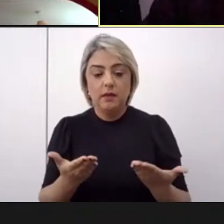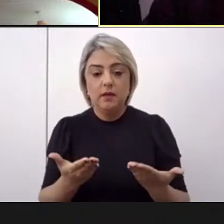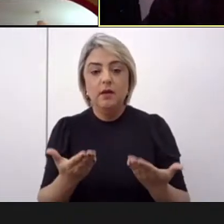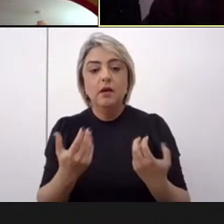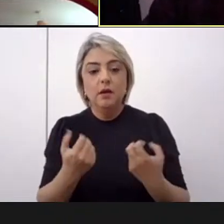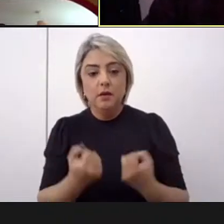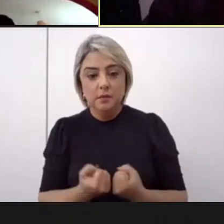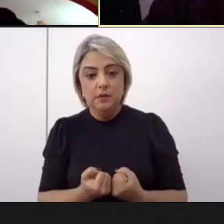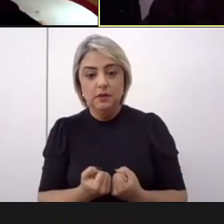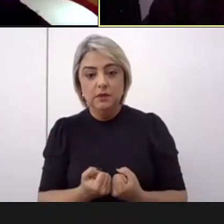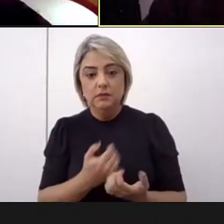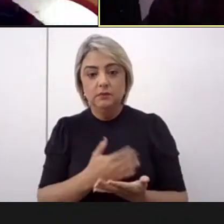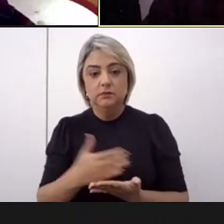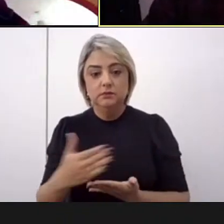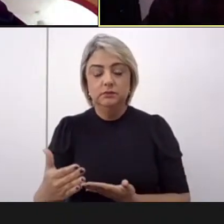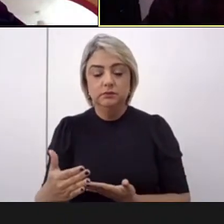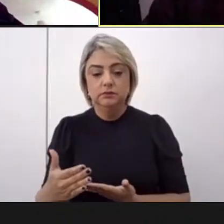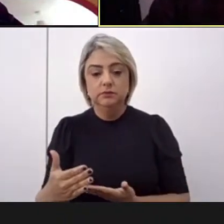Thank